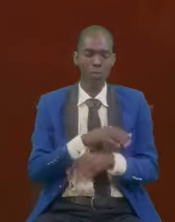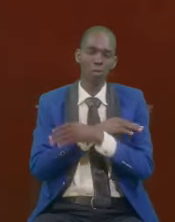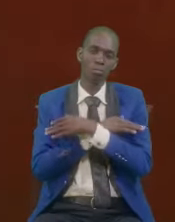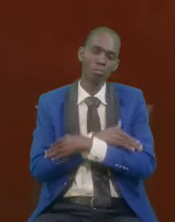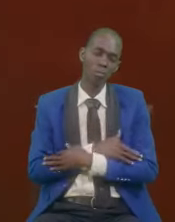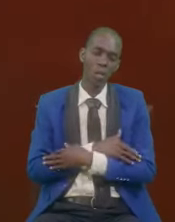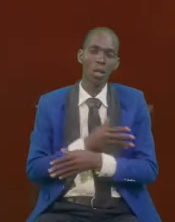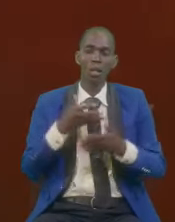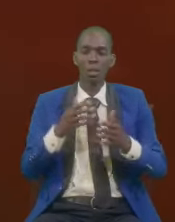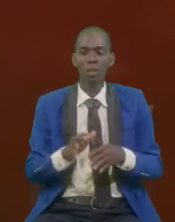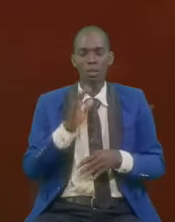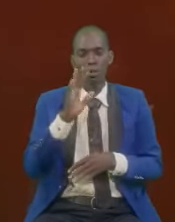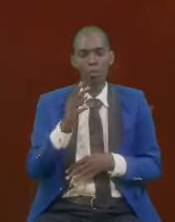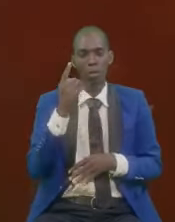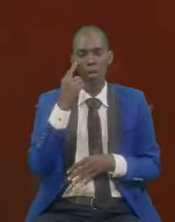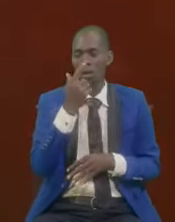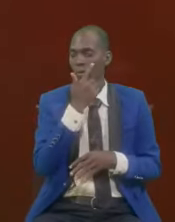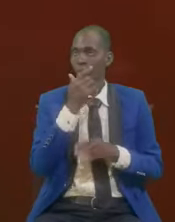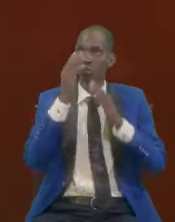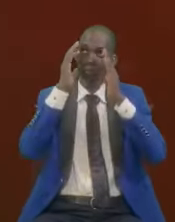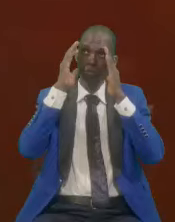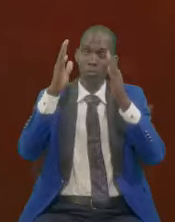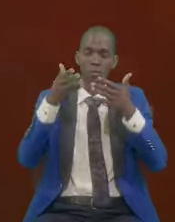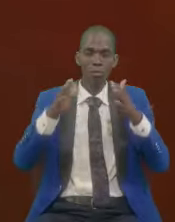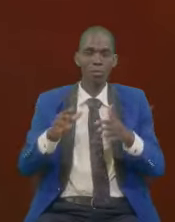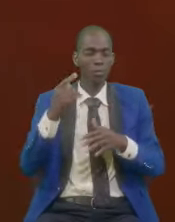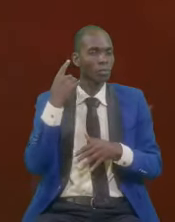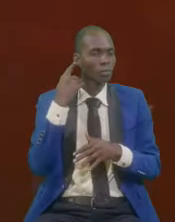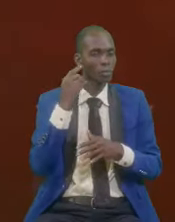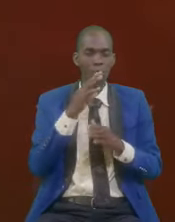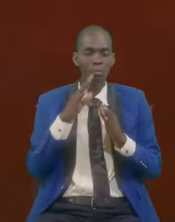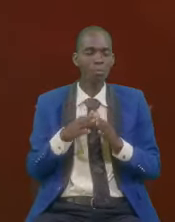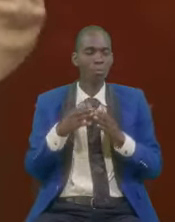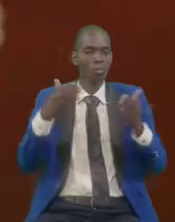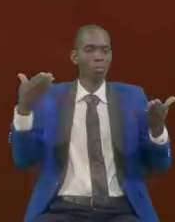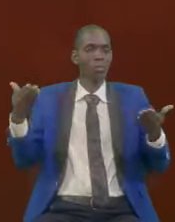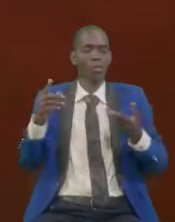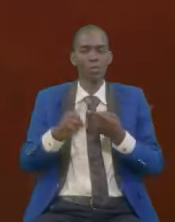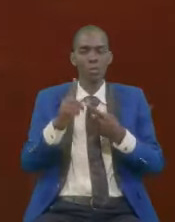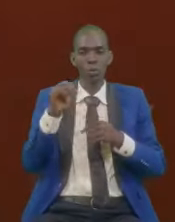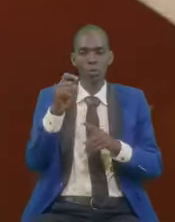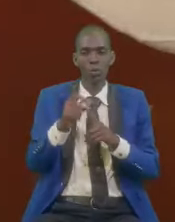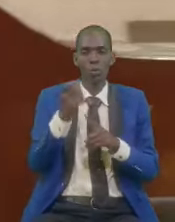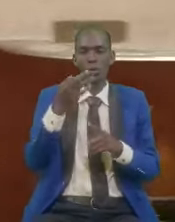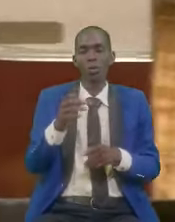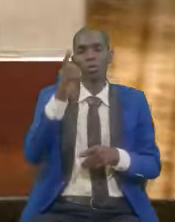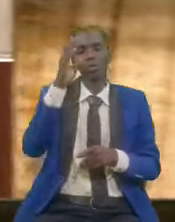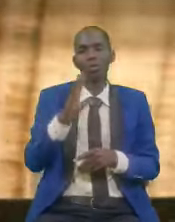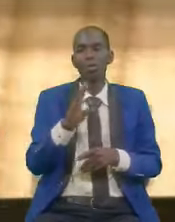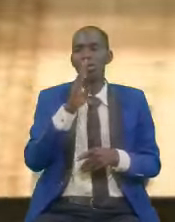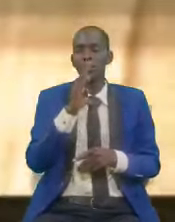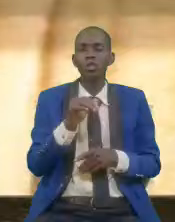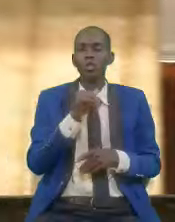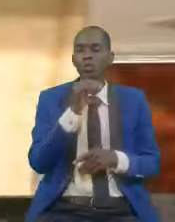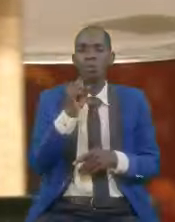your eyes look on. Let your ears be open to the word of God. Be not too